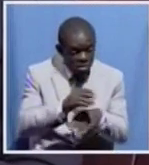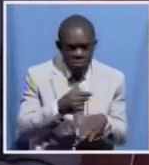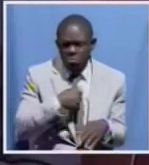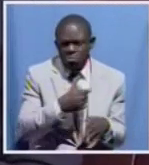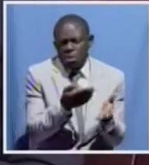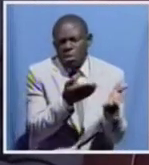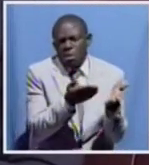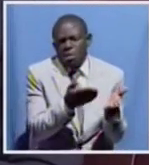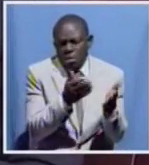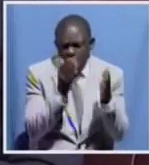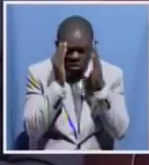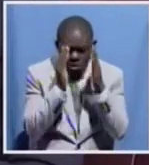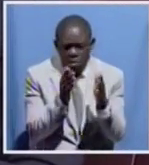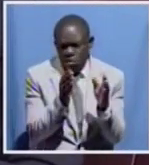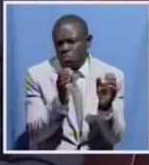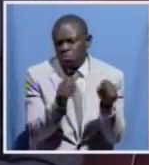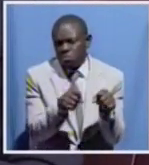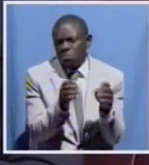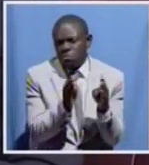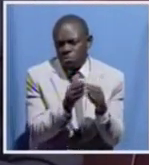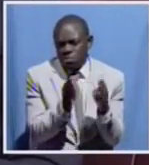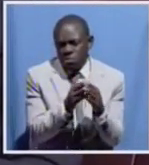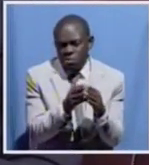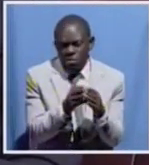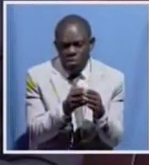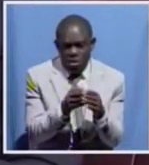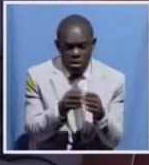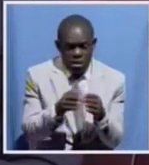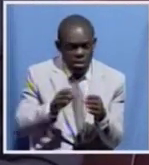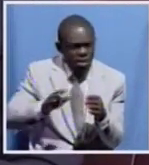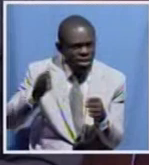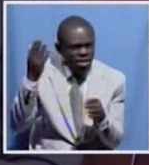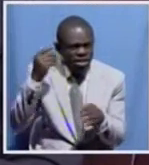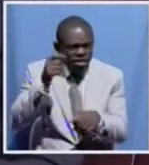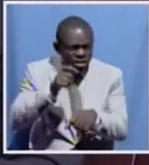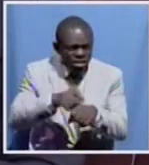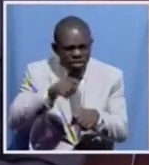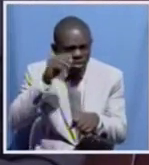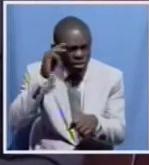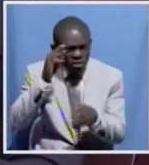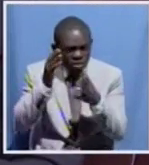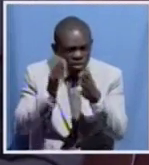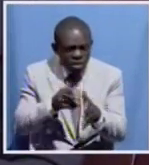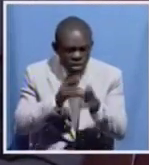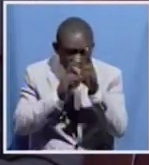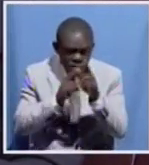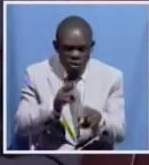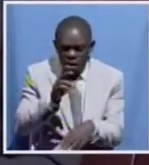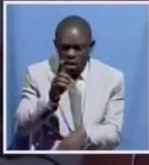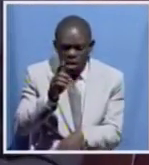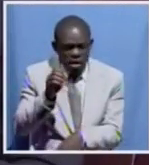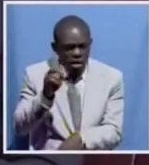from a minister during the Green Week was when Honorable Dora Selia was minister. It was great to have her there. She did